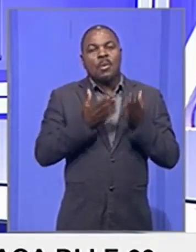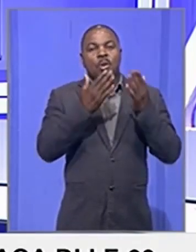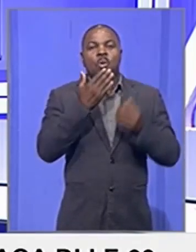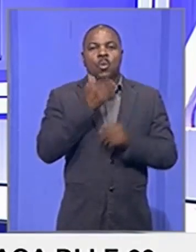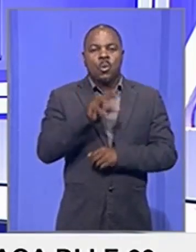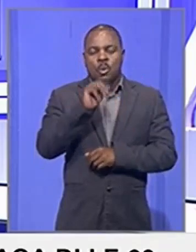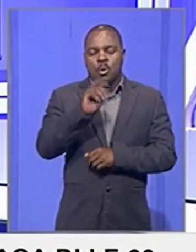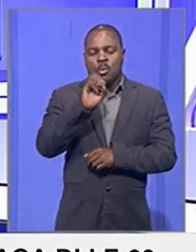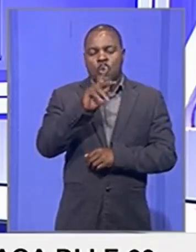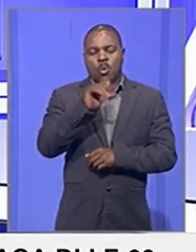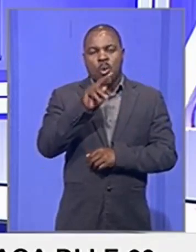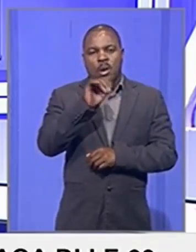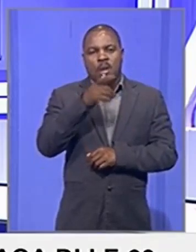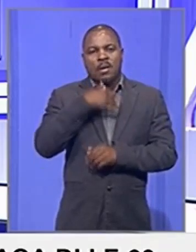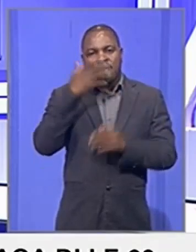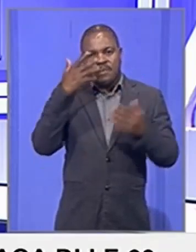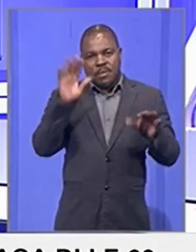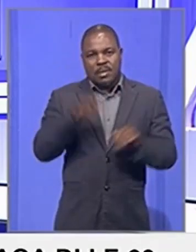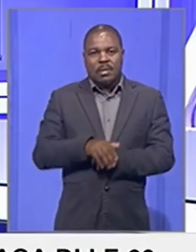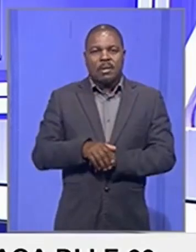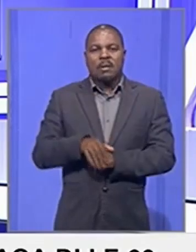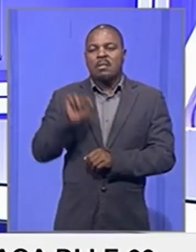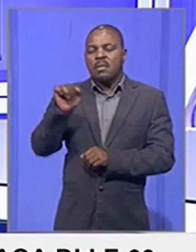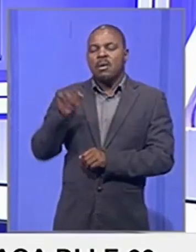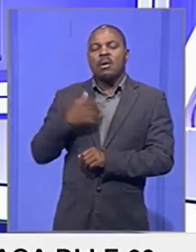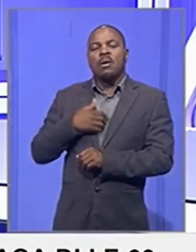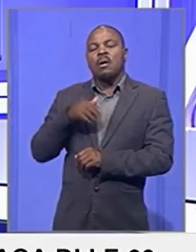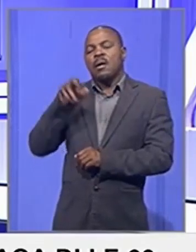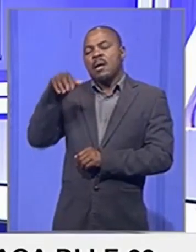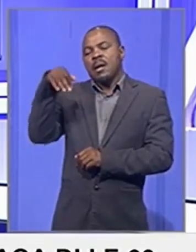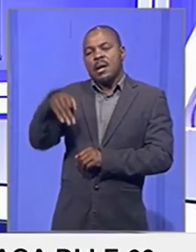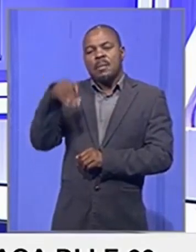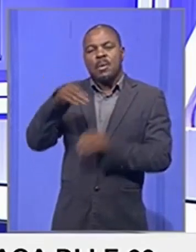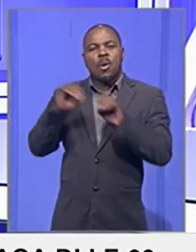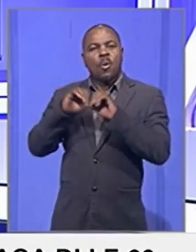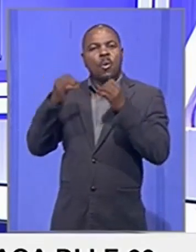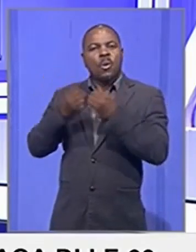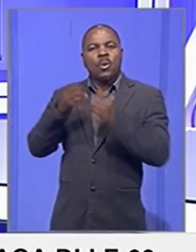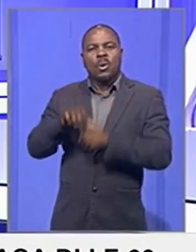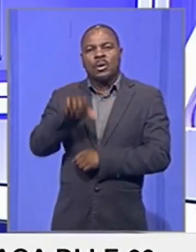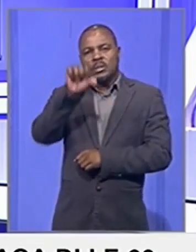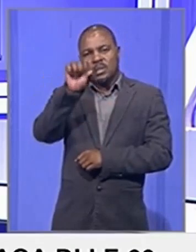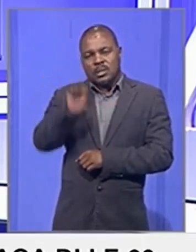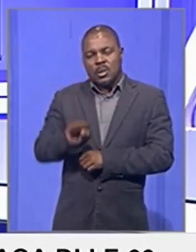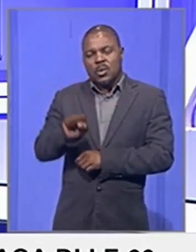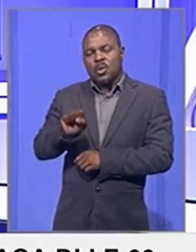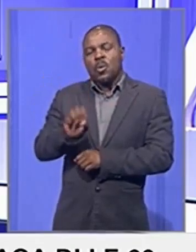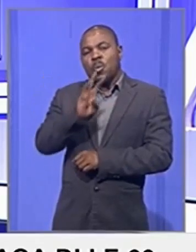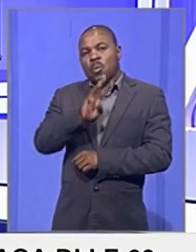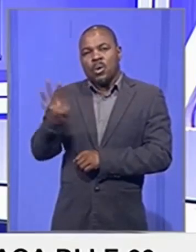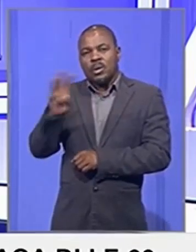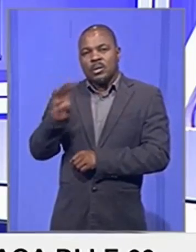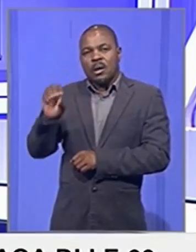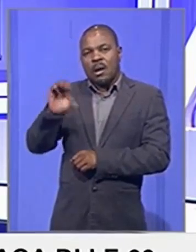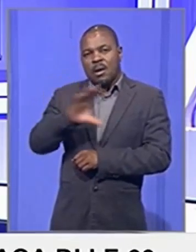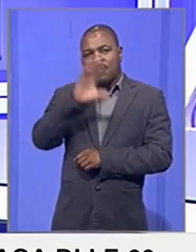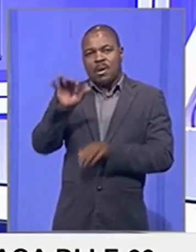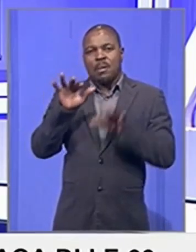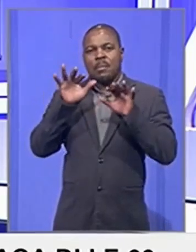Kgwedi eno kontinente ya Afrika e keteka dingwaga di le 16 tsa go tlhongwa ga se se neng se itsege ka Organization of